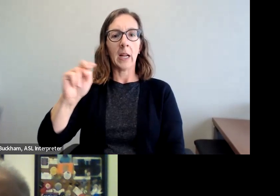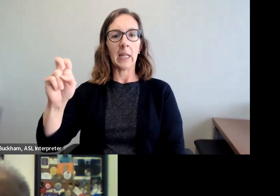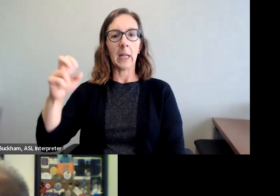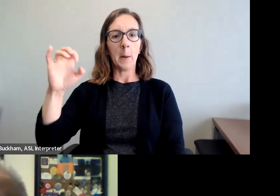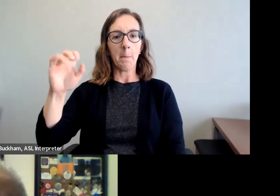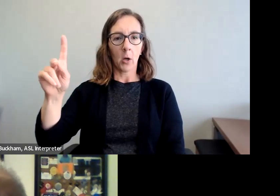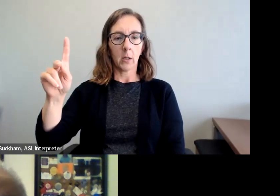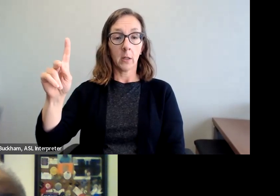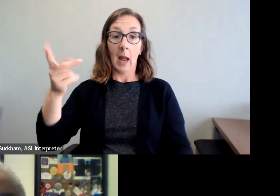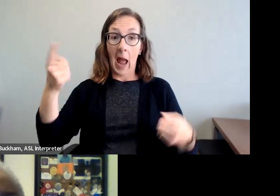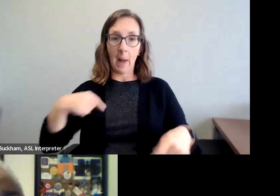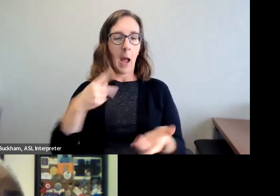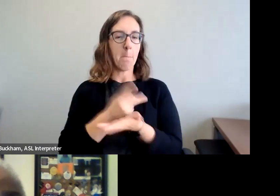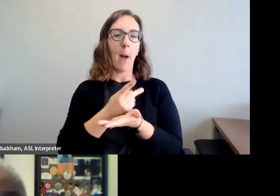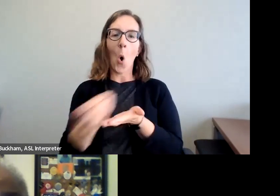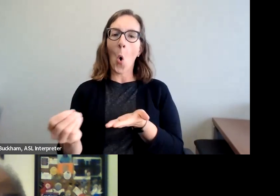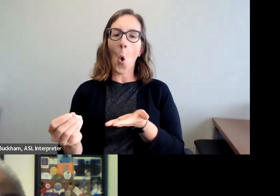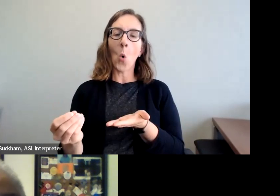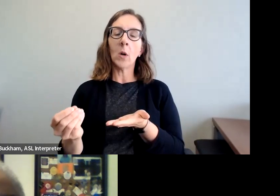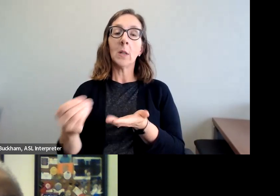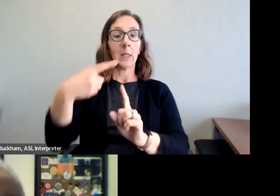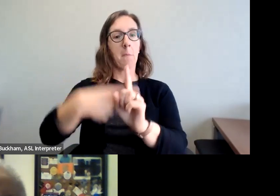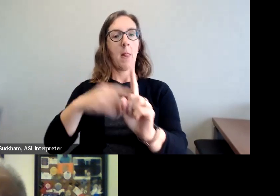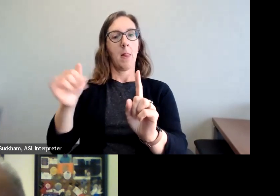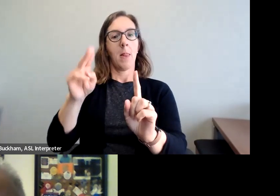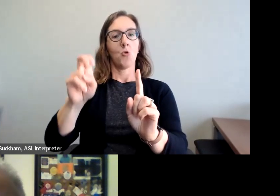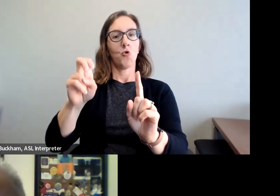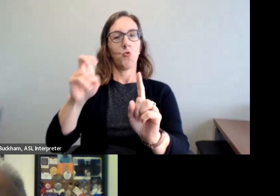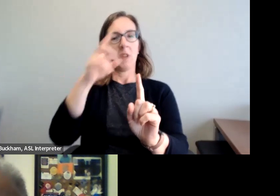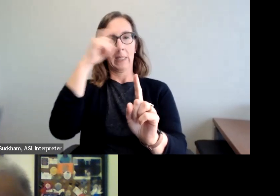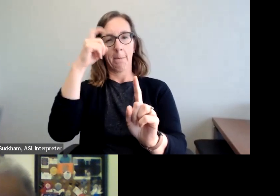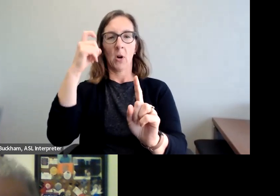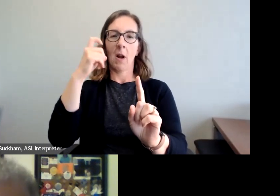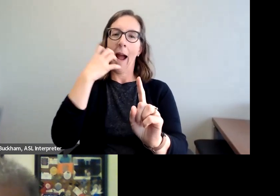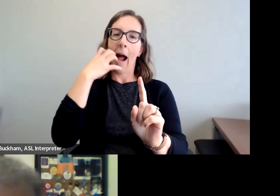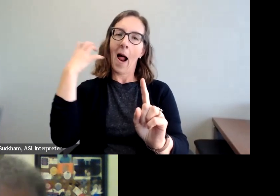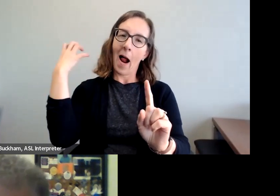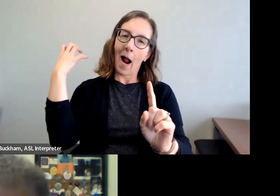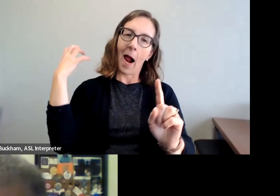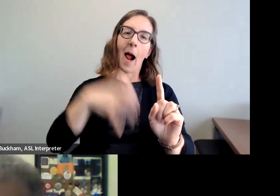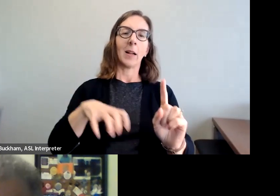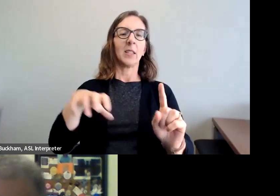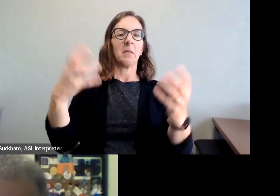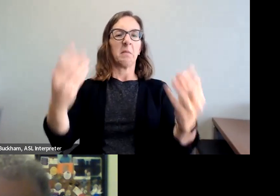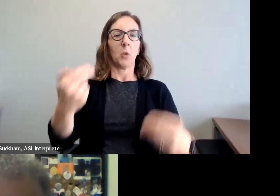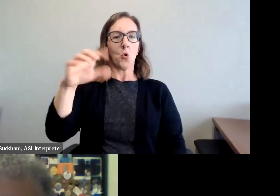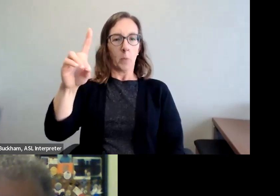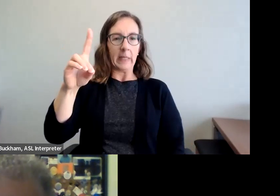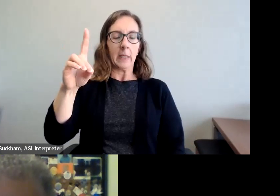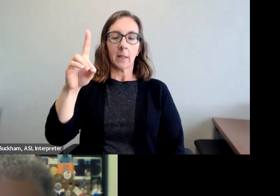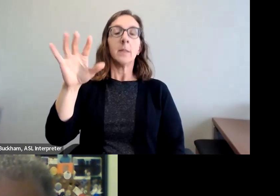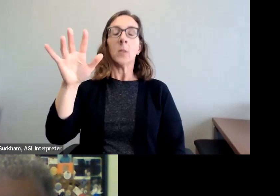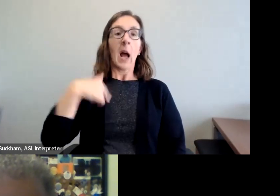in June. It was terribly hot, very humid. And in the meantime, I was taken by